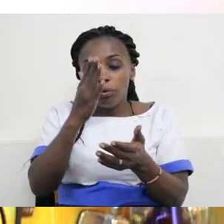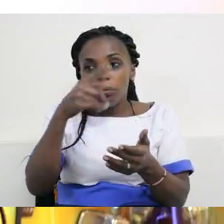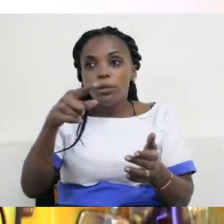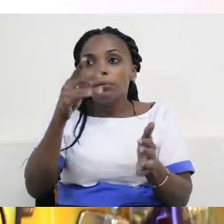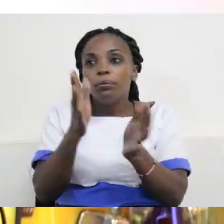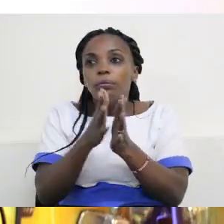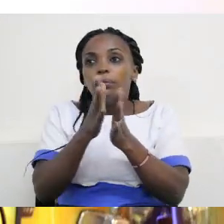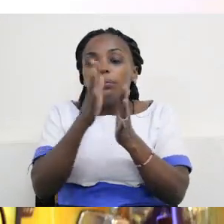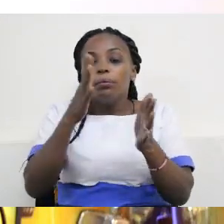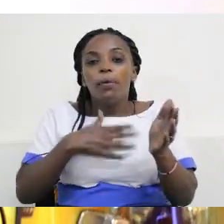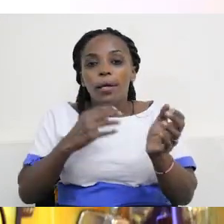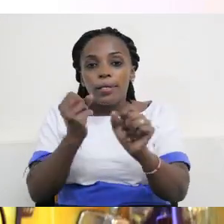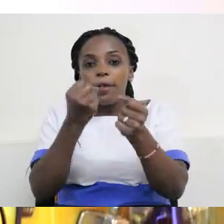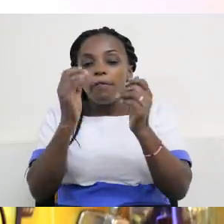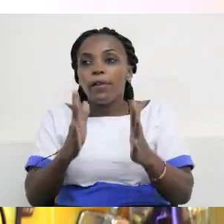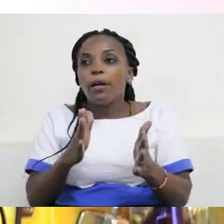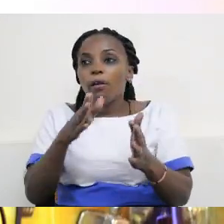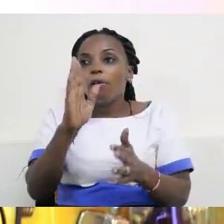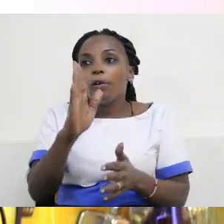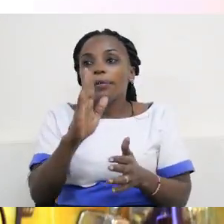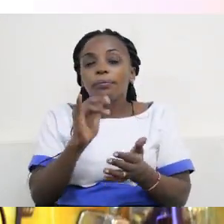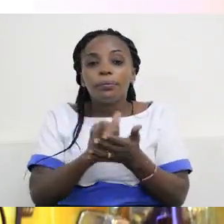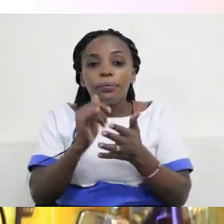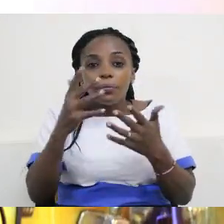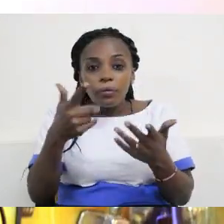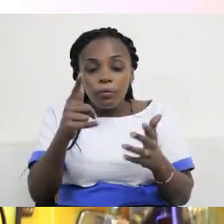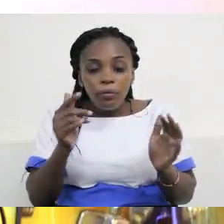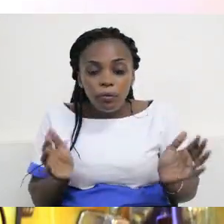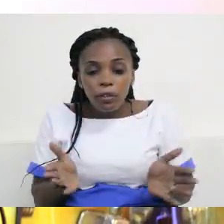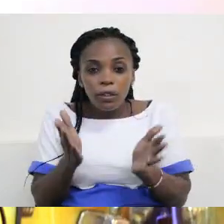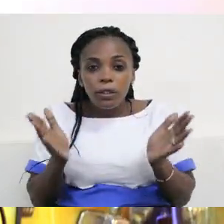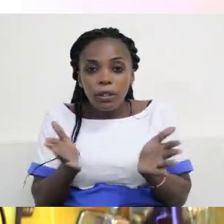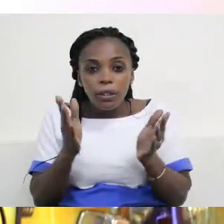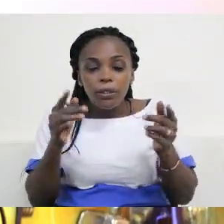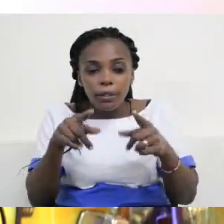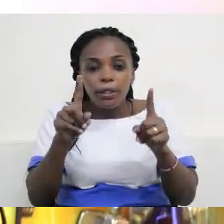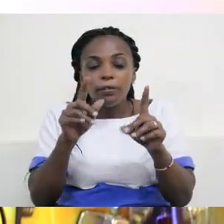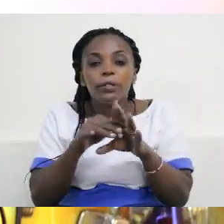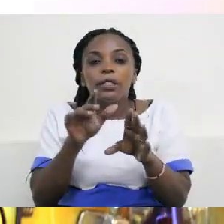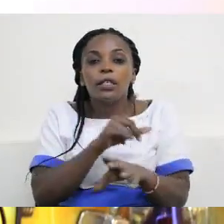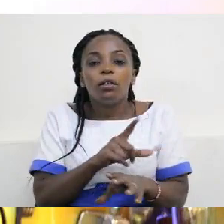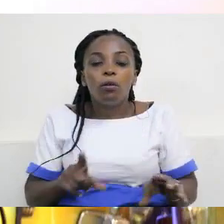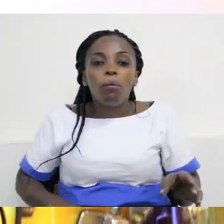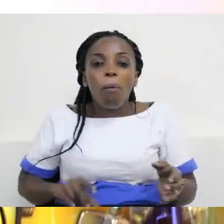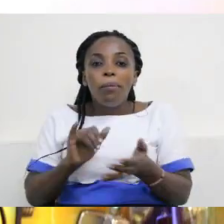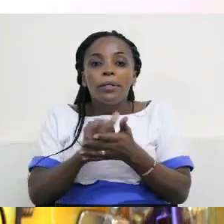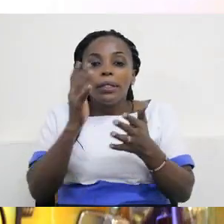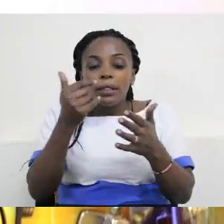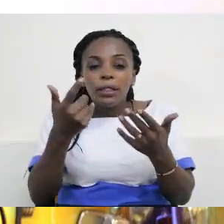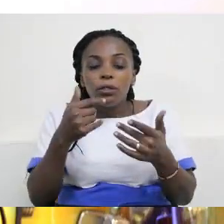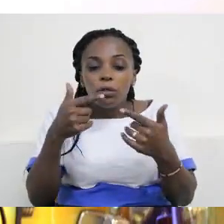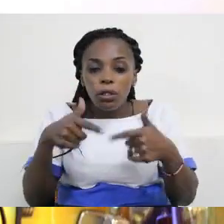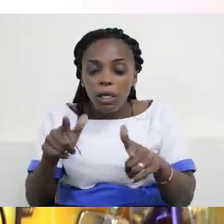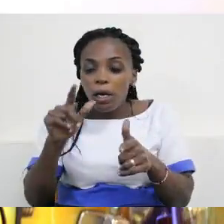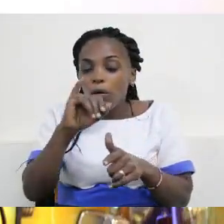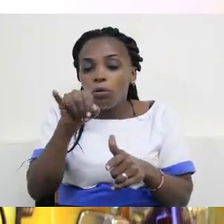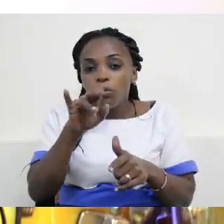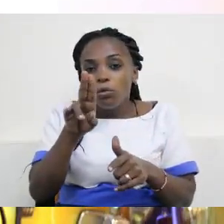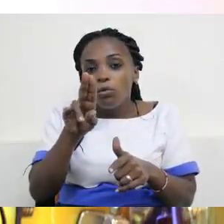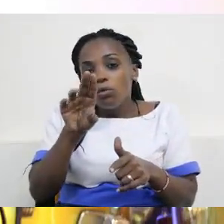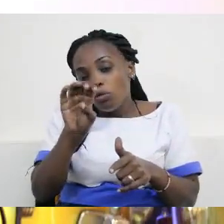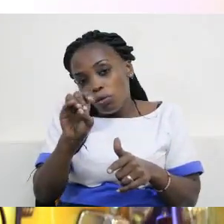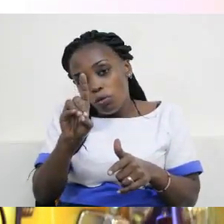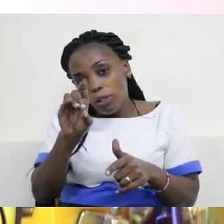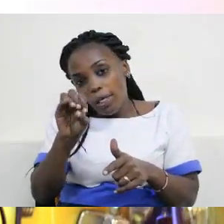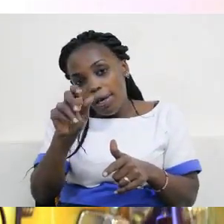my Savior, my God. Friends, that is how you encourage yourself in the Lord. That is how you let Judah go first, or you